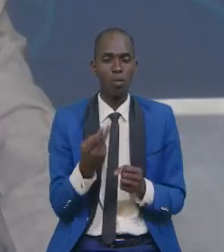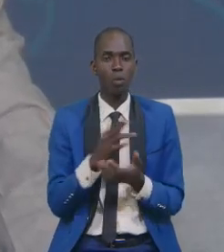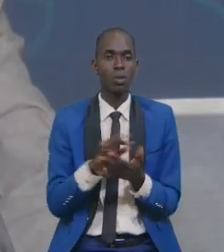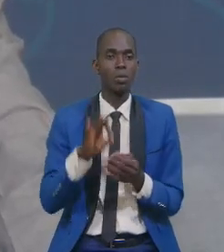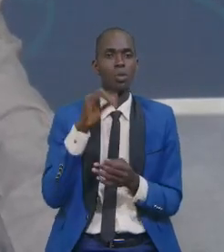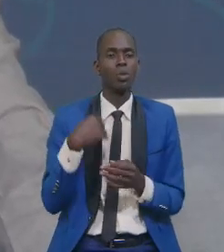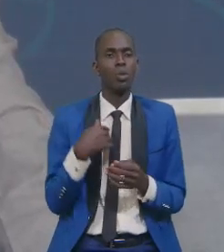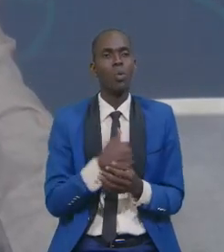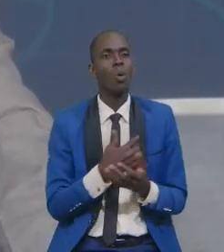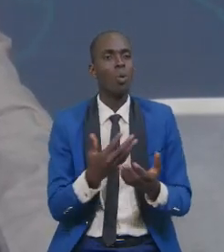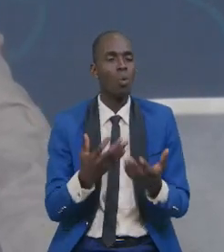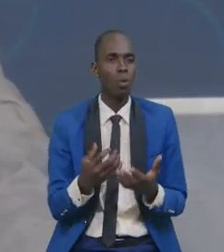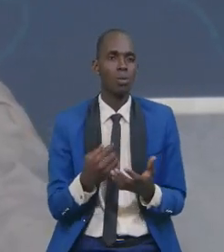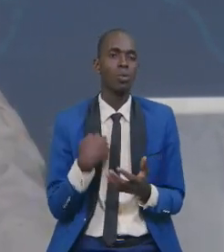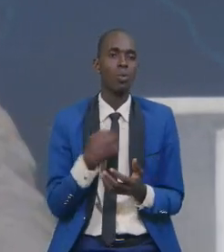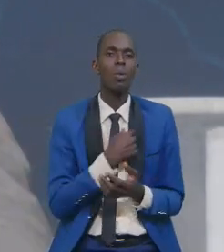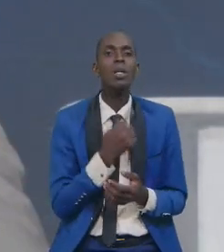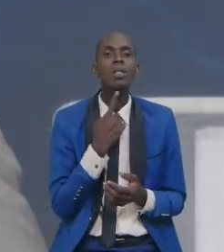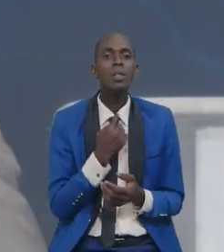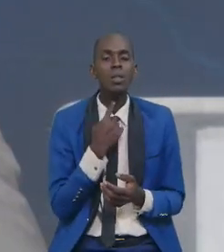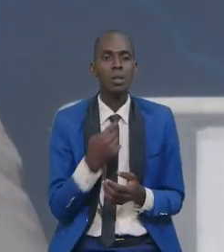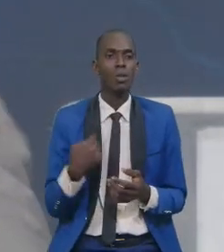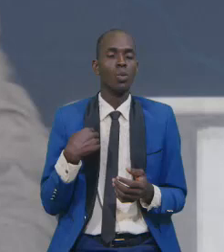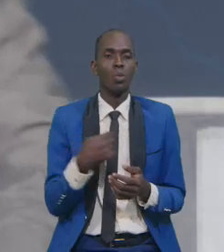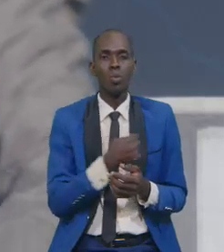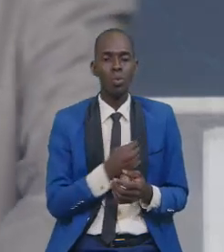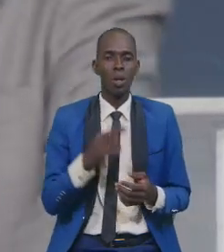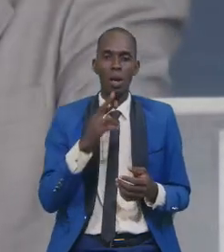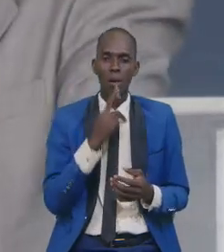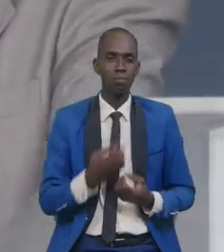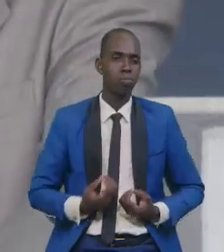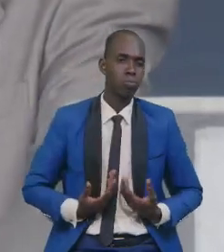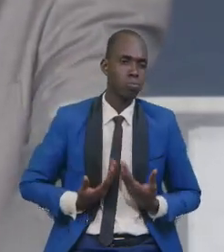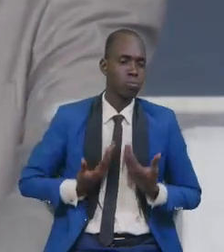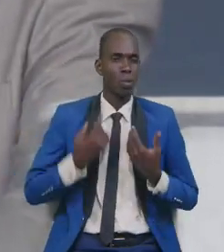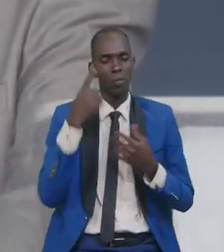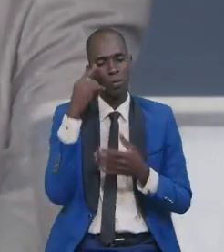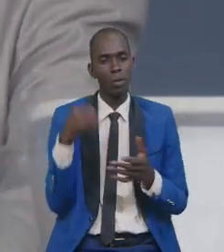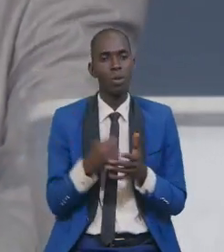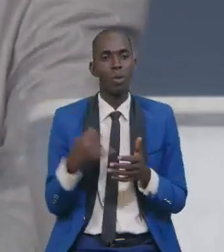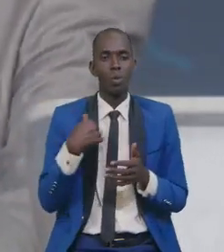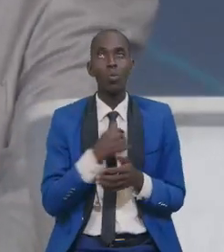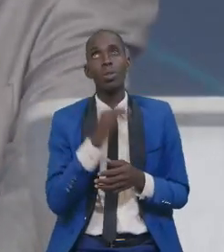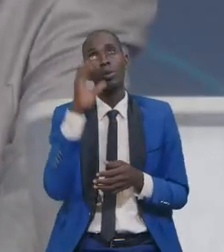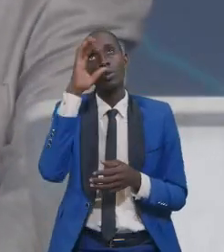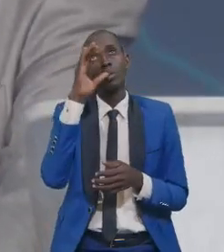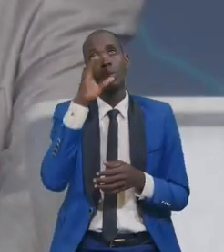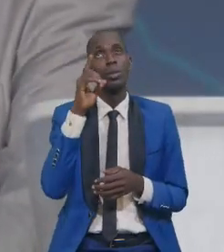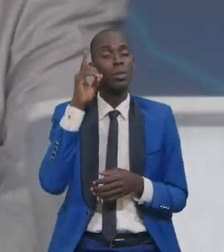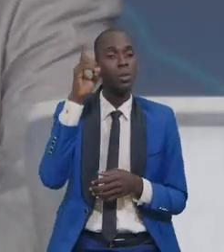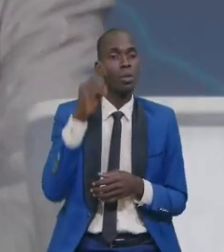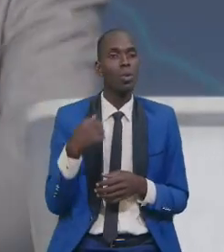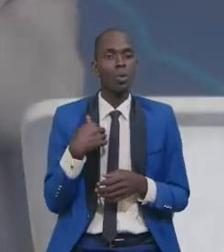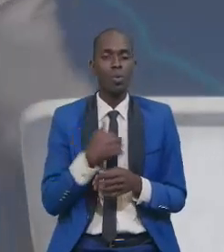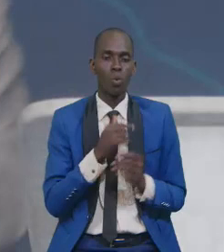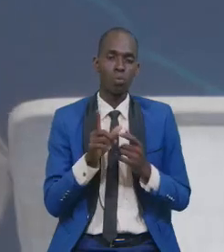we thirst, we passionate, we seek him. We come to